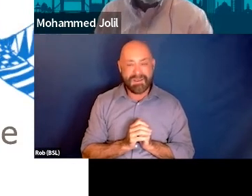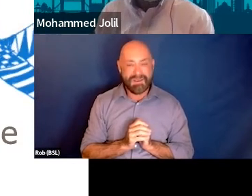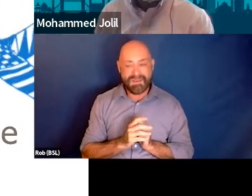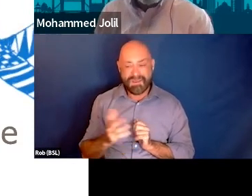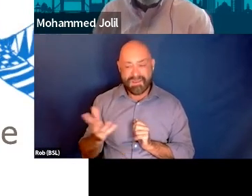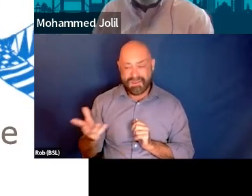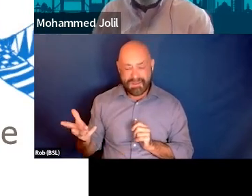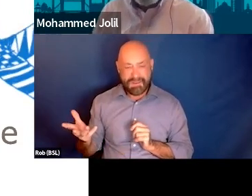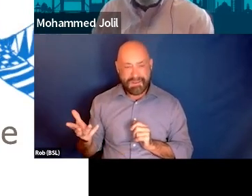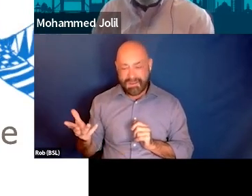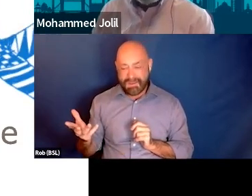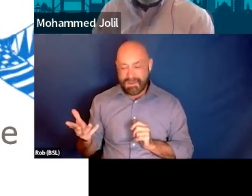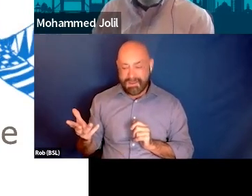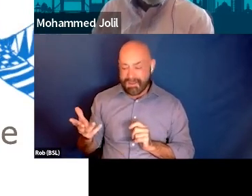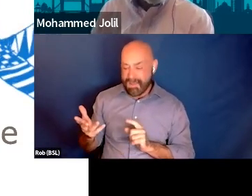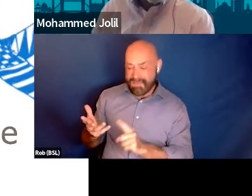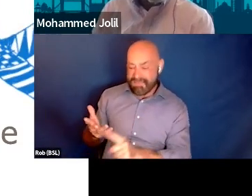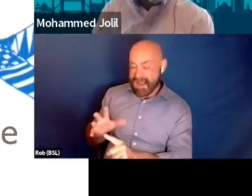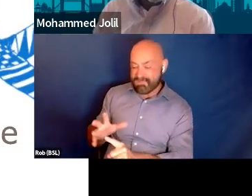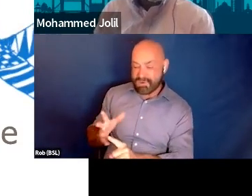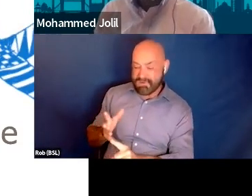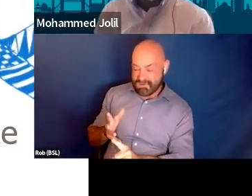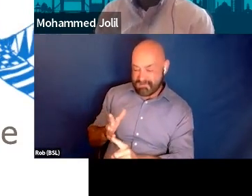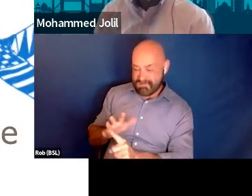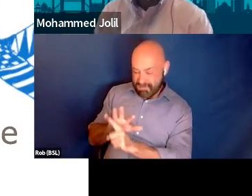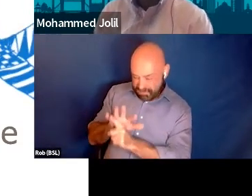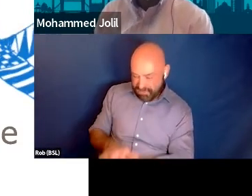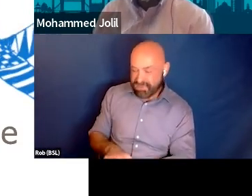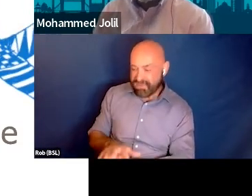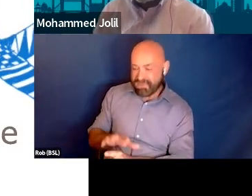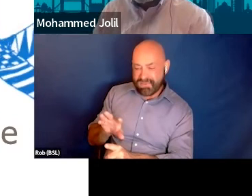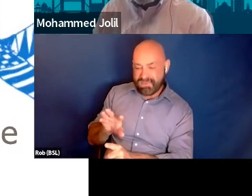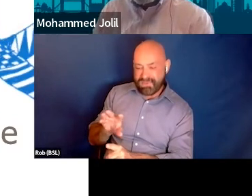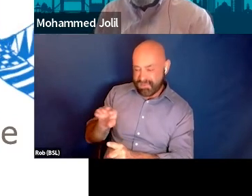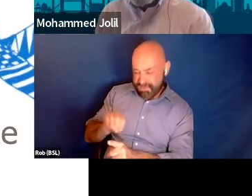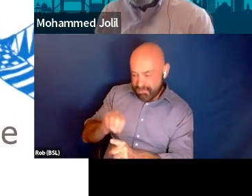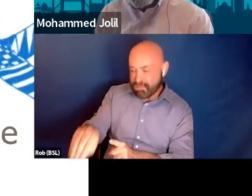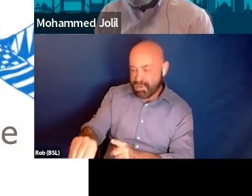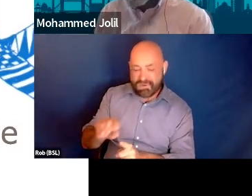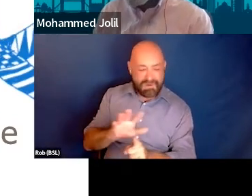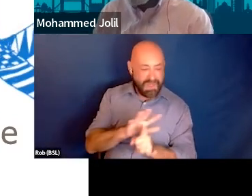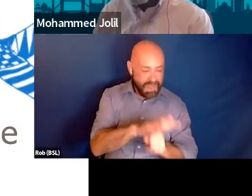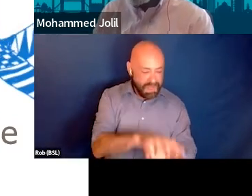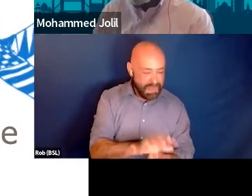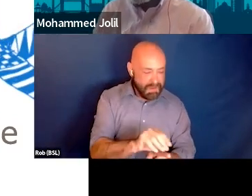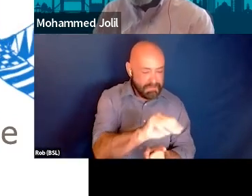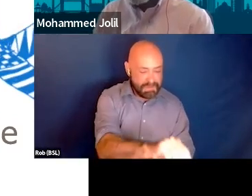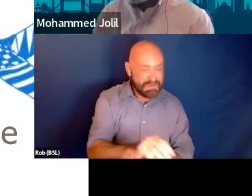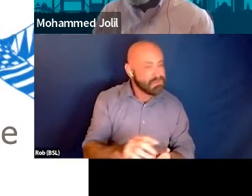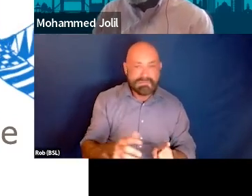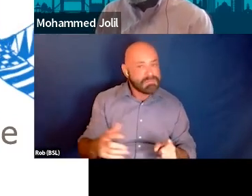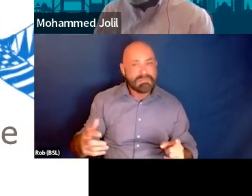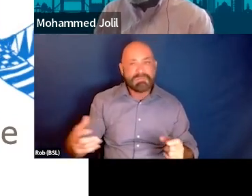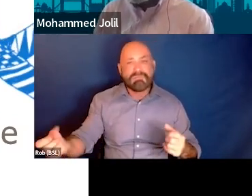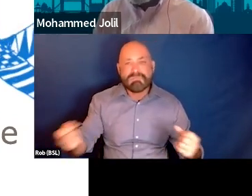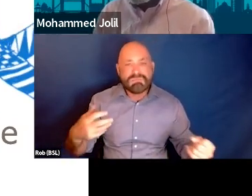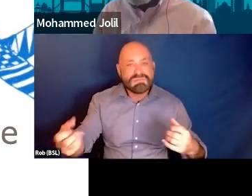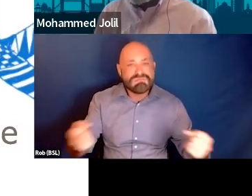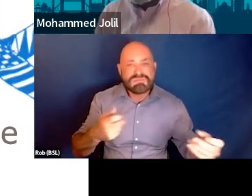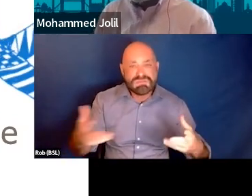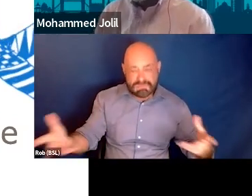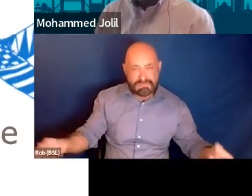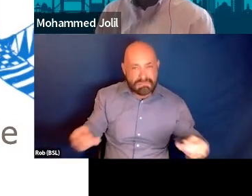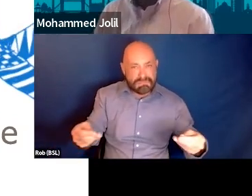to your partners, and it's come up with your partners, and the shared values as a result of that